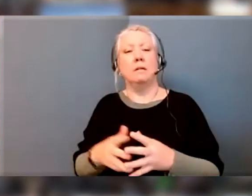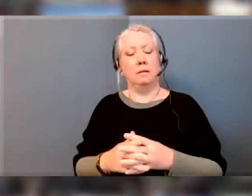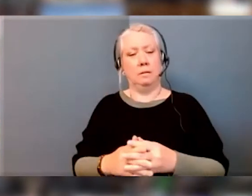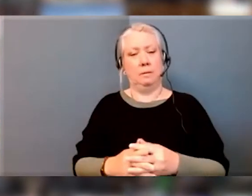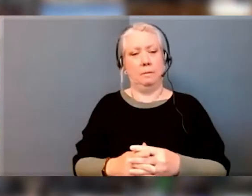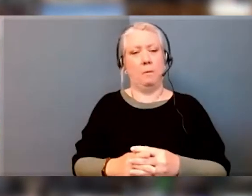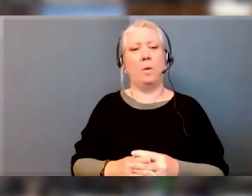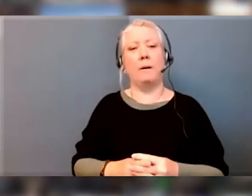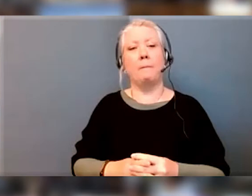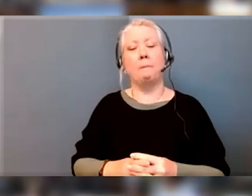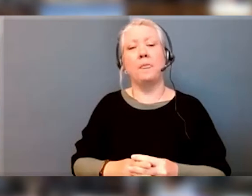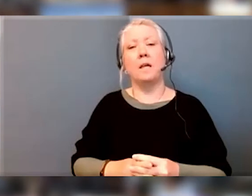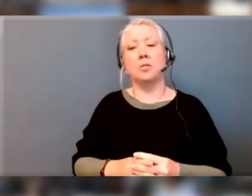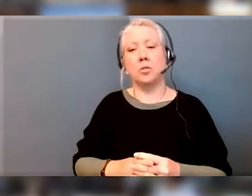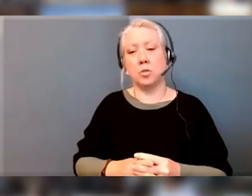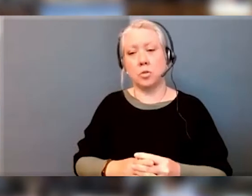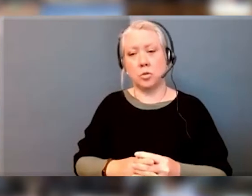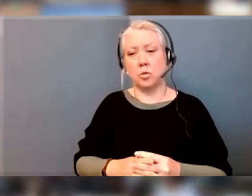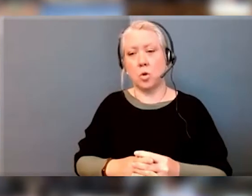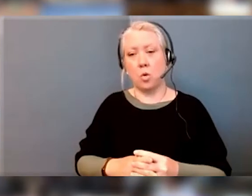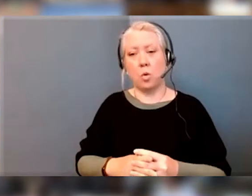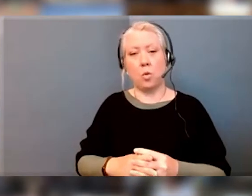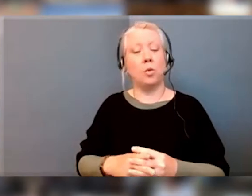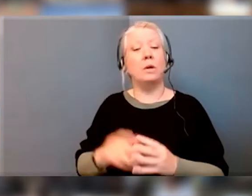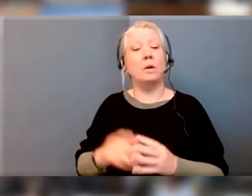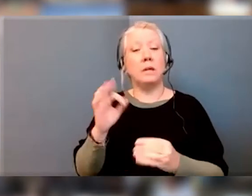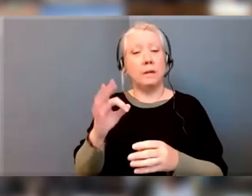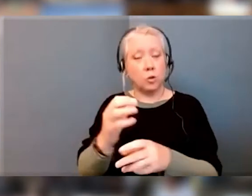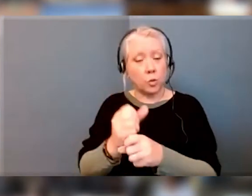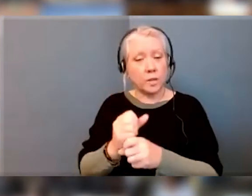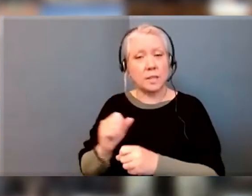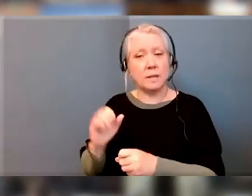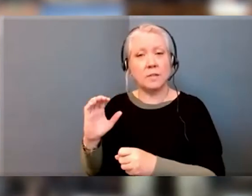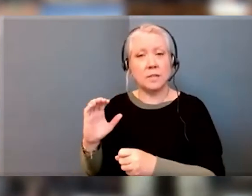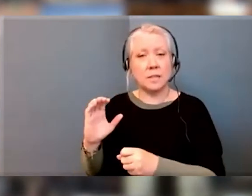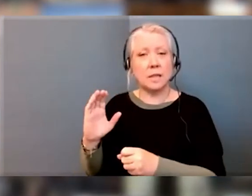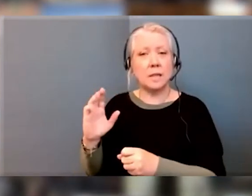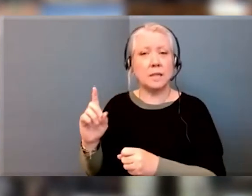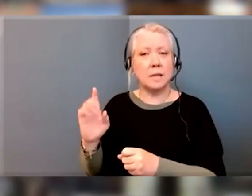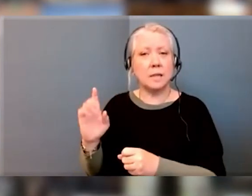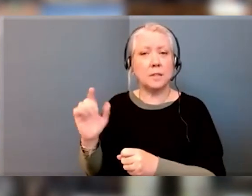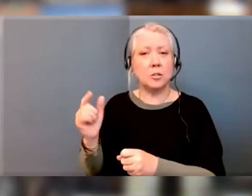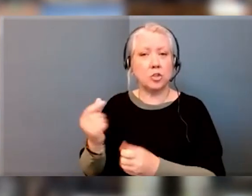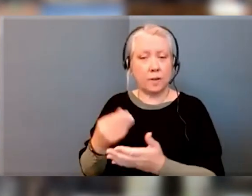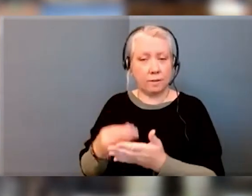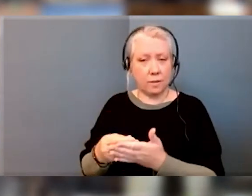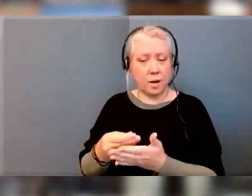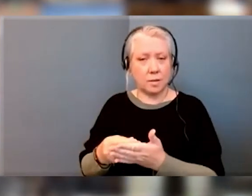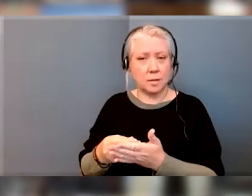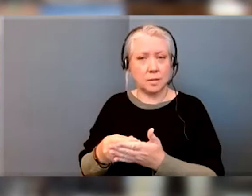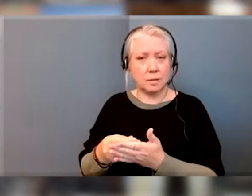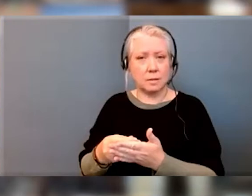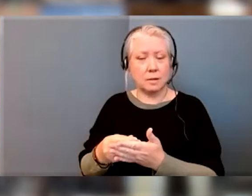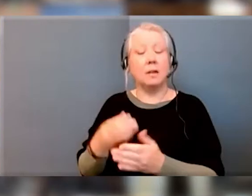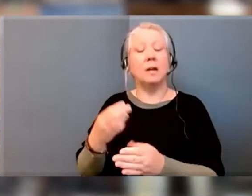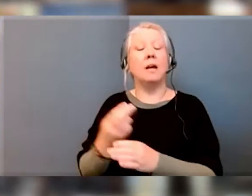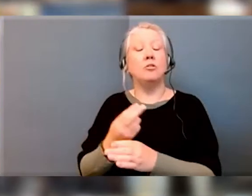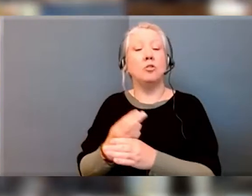LMC. So in the case that you're awarded CDBG funds or public service funds, and you're using them to